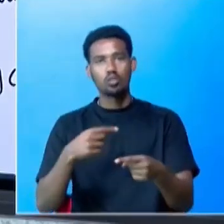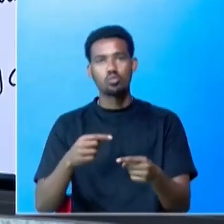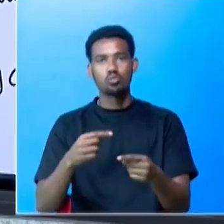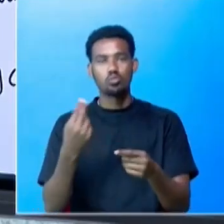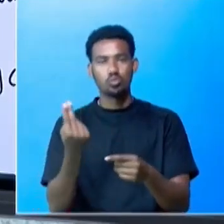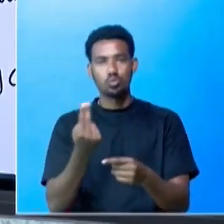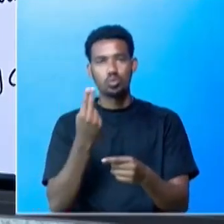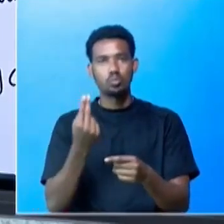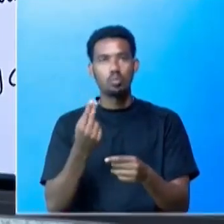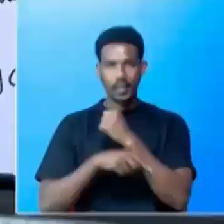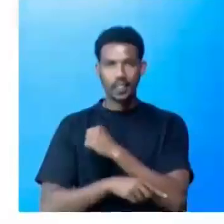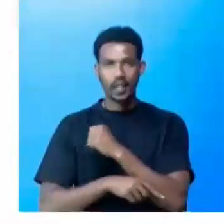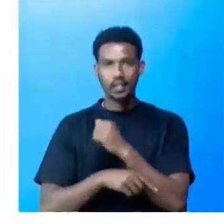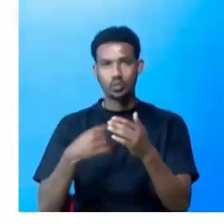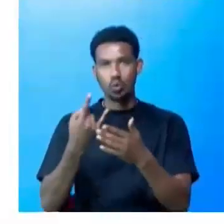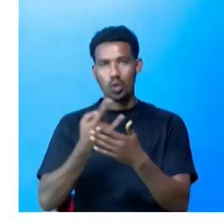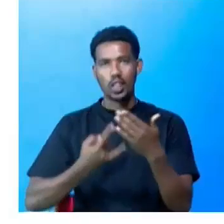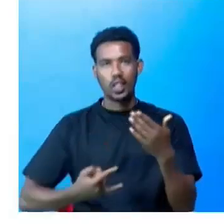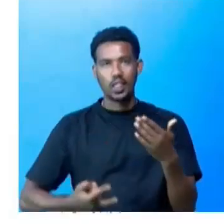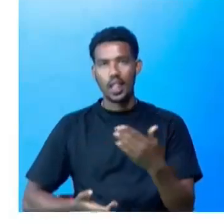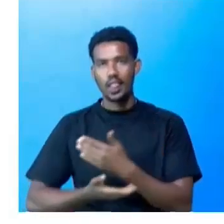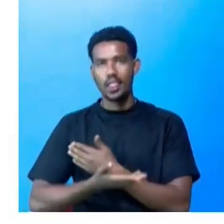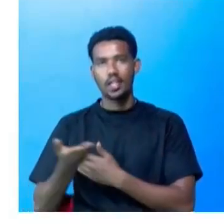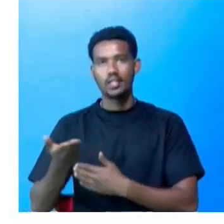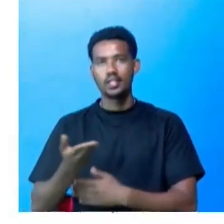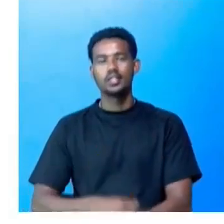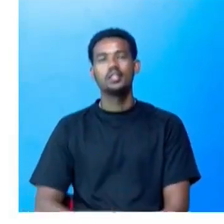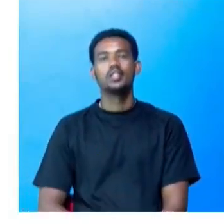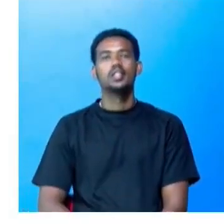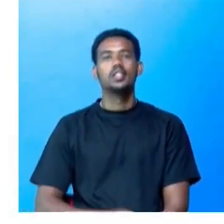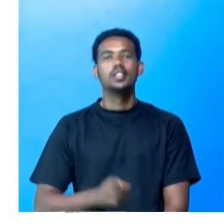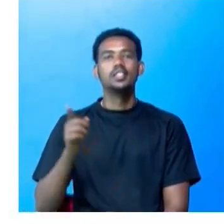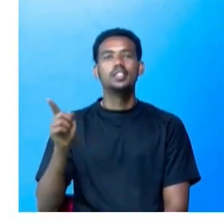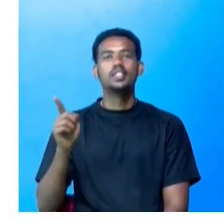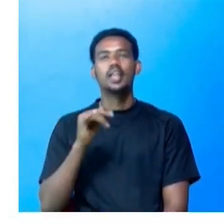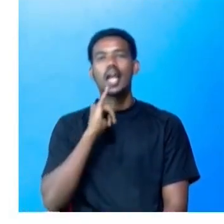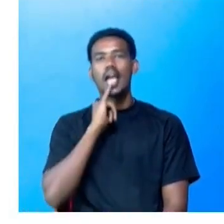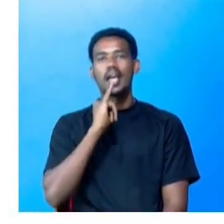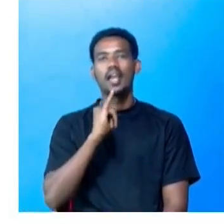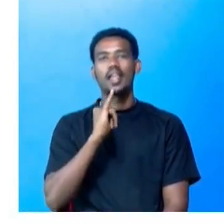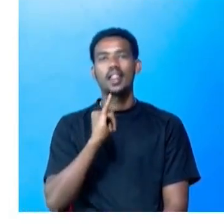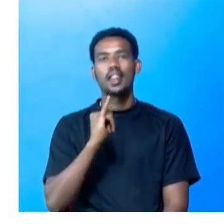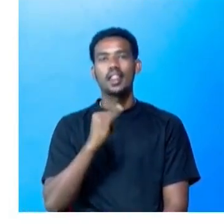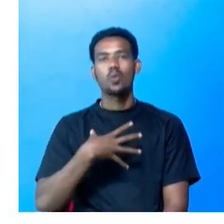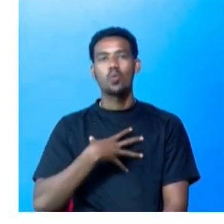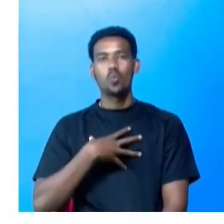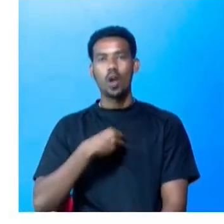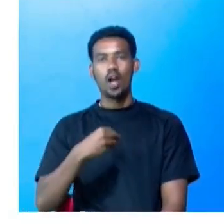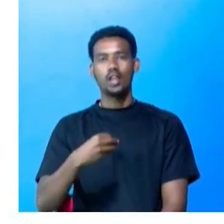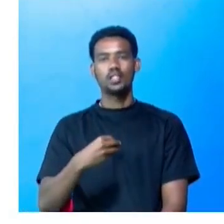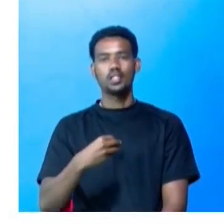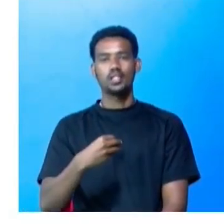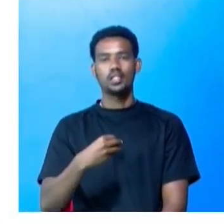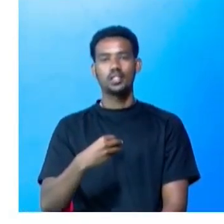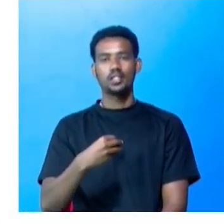the details. She is white